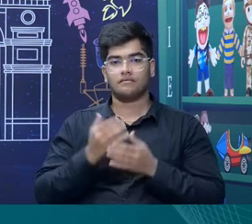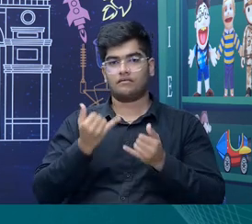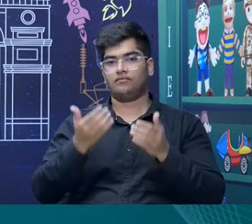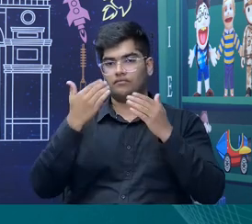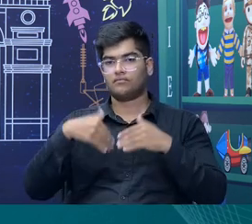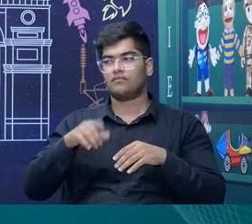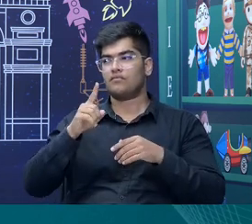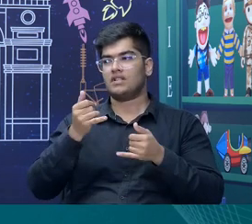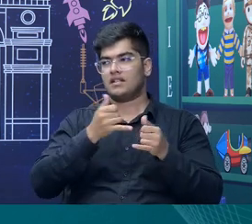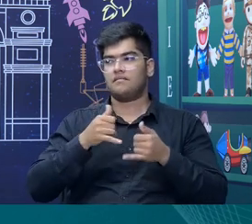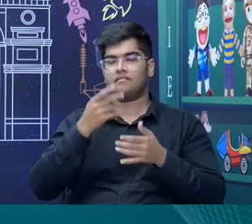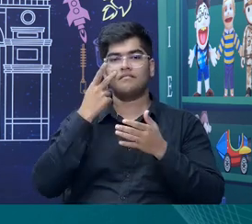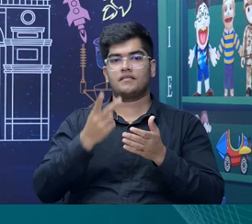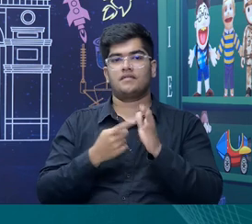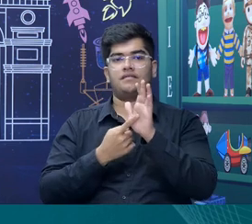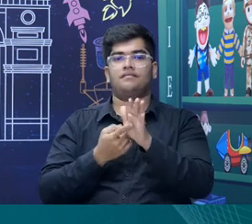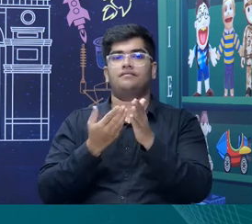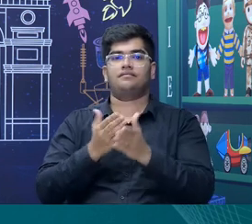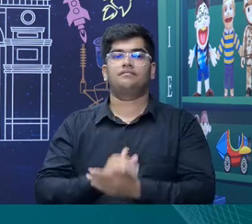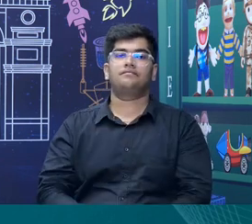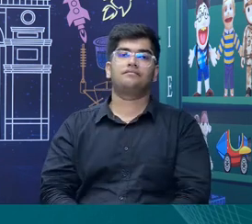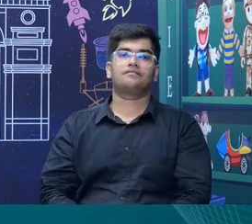activity that is see this